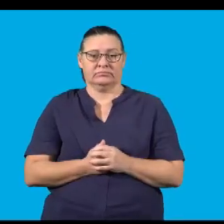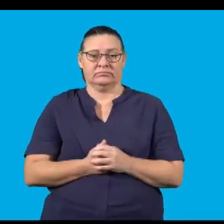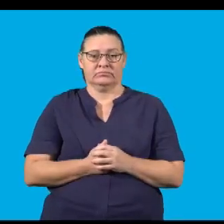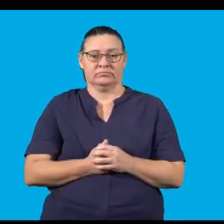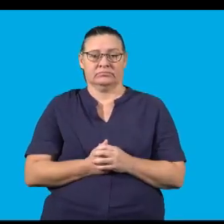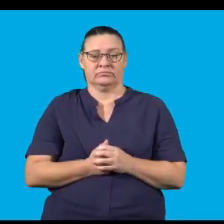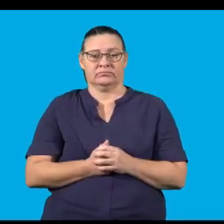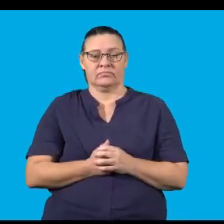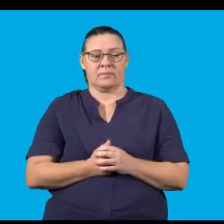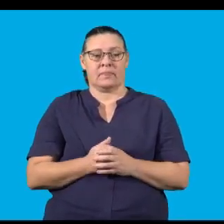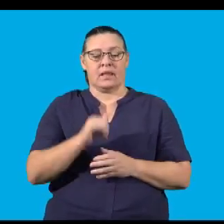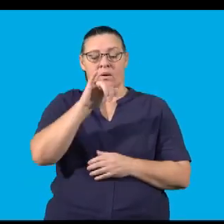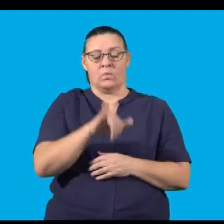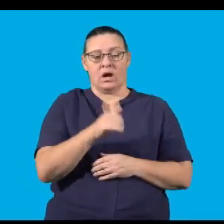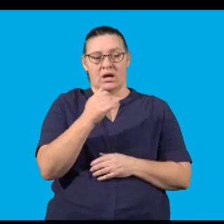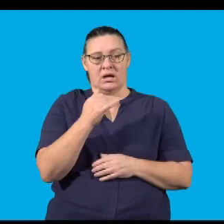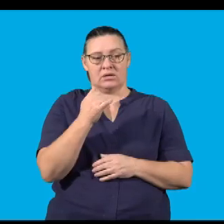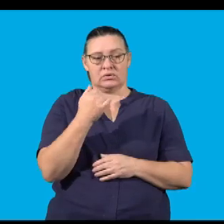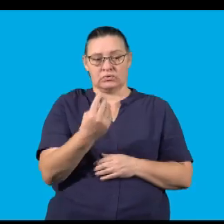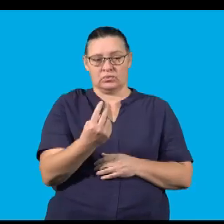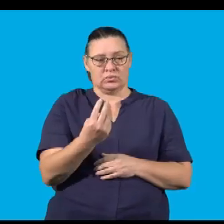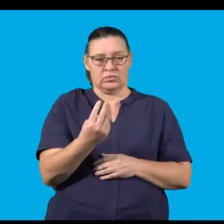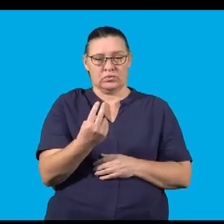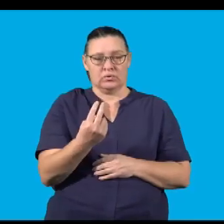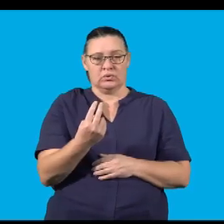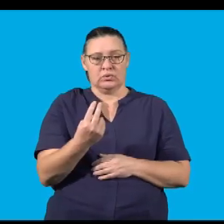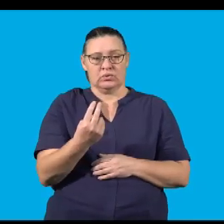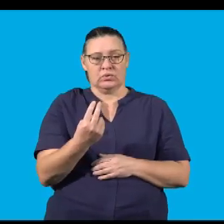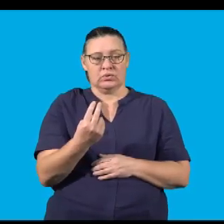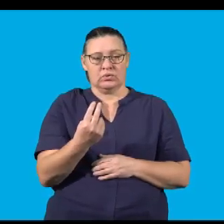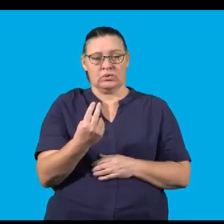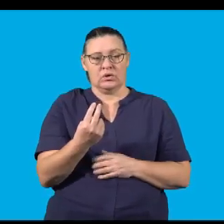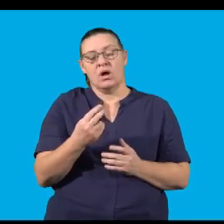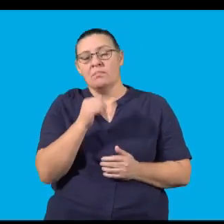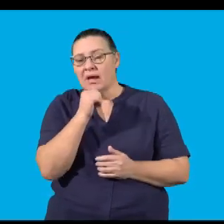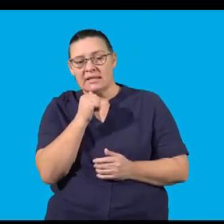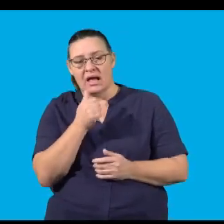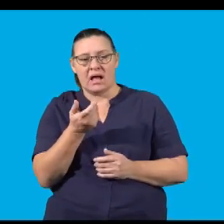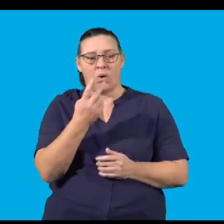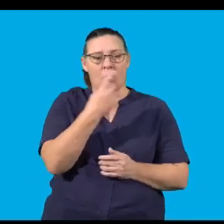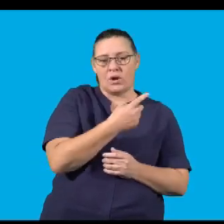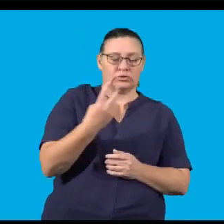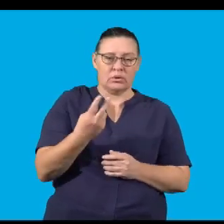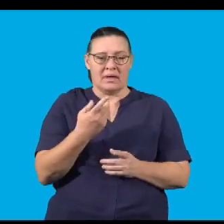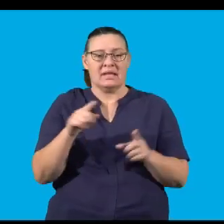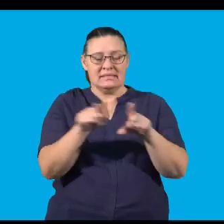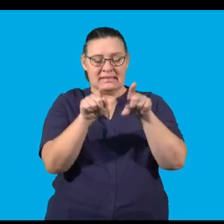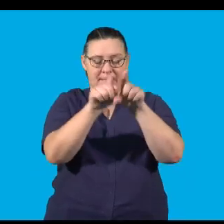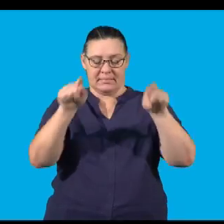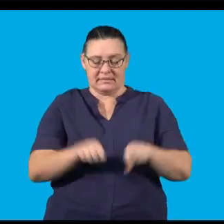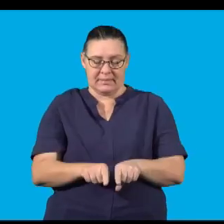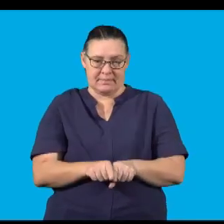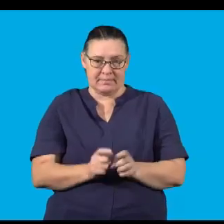we're going to start with y1, which is, or y2, it doesn't matter which way you start, as long as you use the same